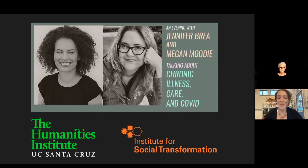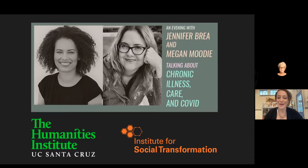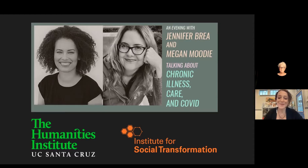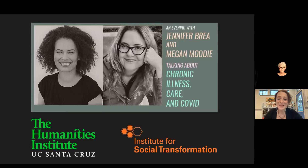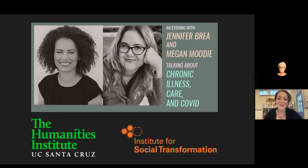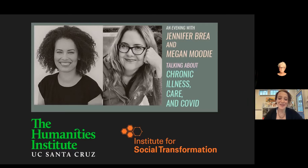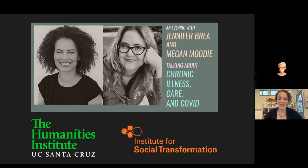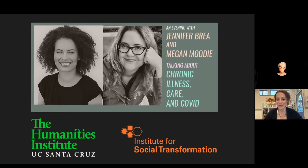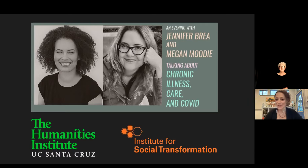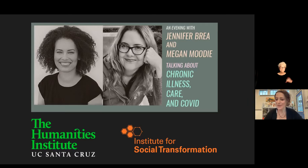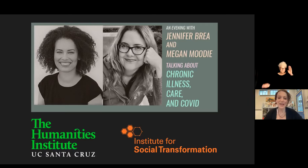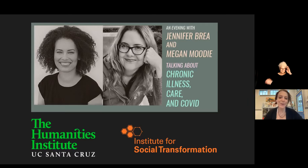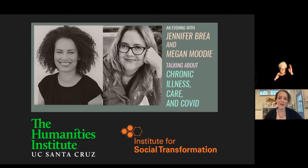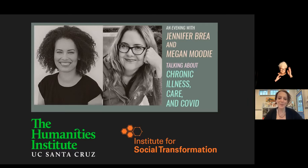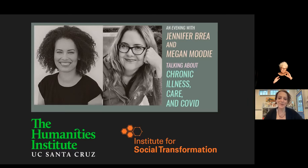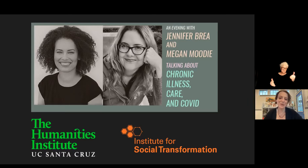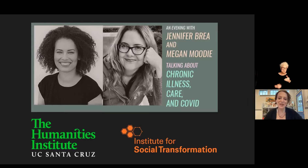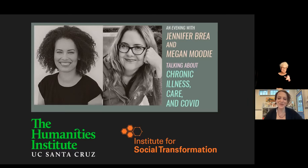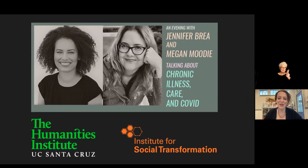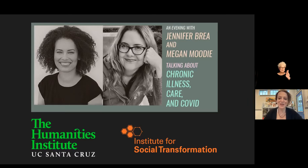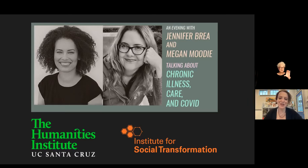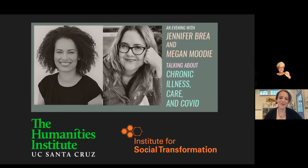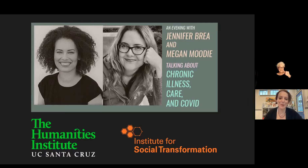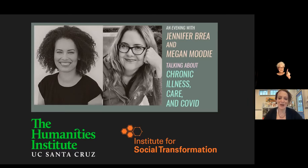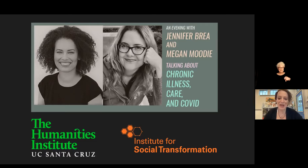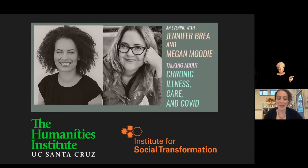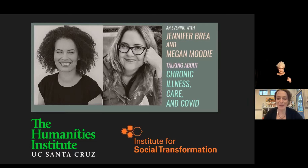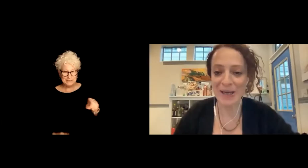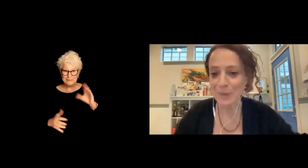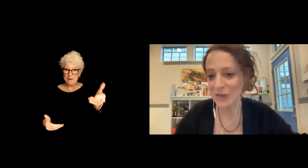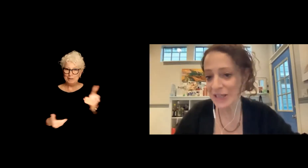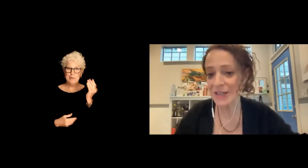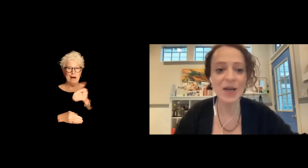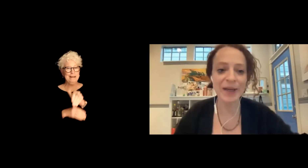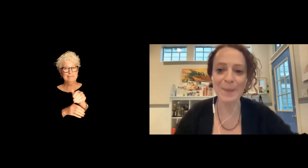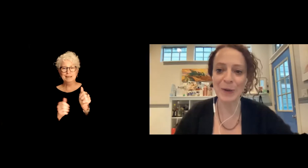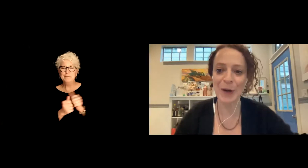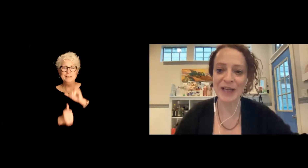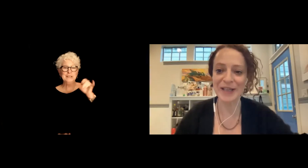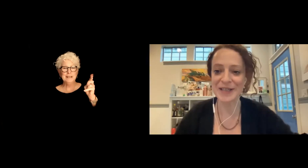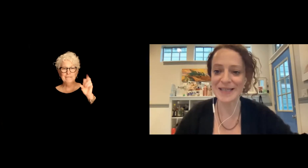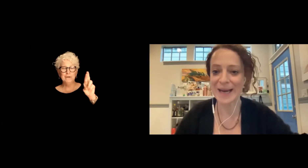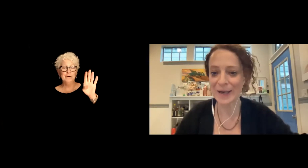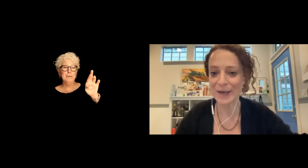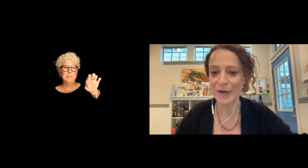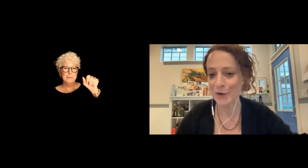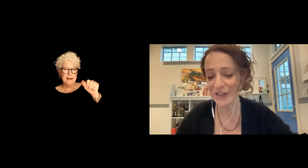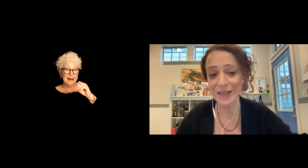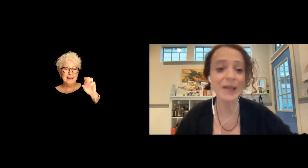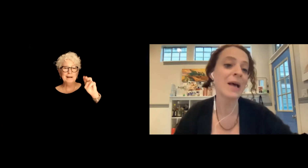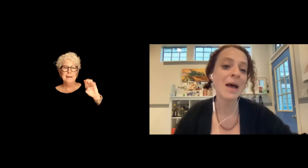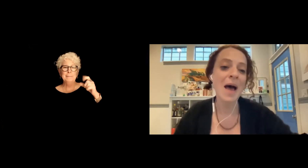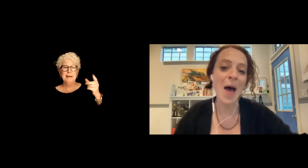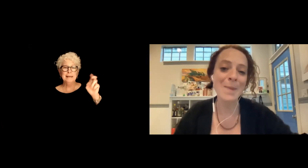Hello, welcome to UC Santa Cruz, and welcome to an evening with Jennifer Brea and Megan Moodie talking about chronic illness, care, and